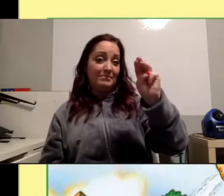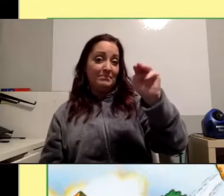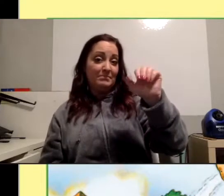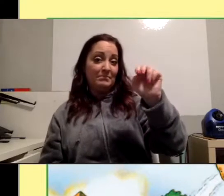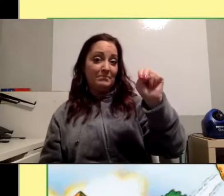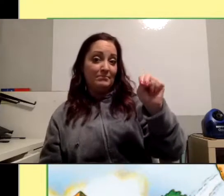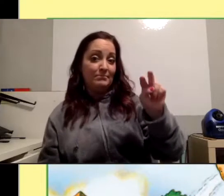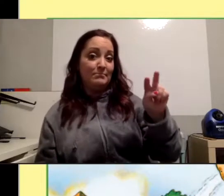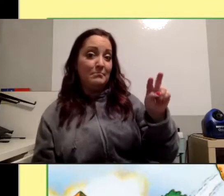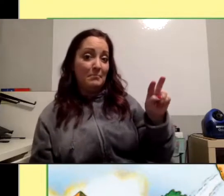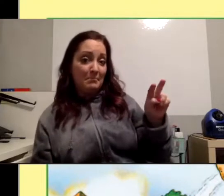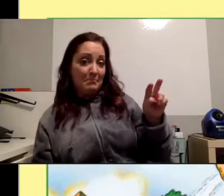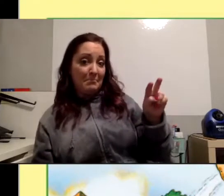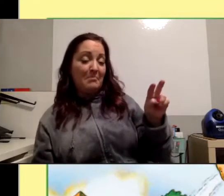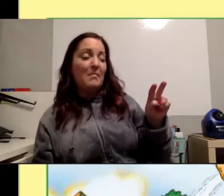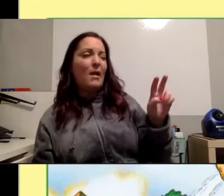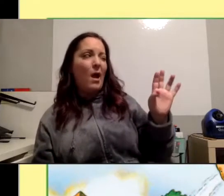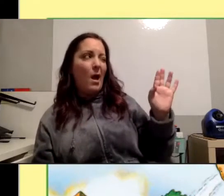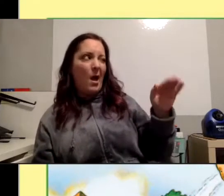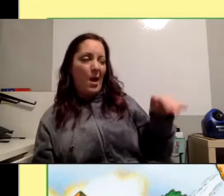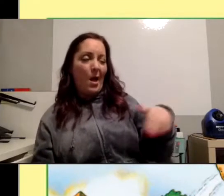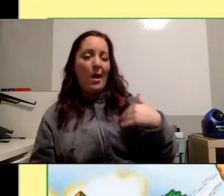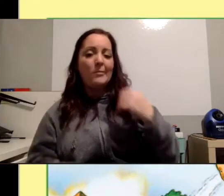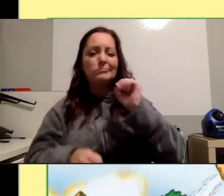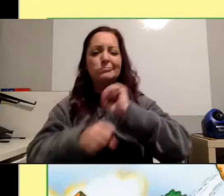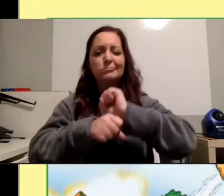As soon as the sign maker was gone,